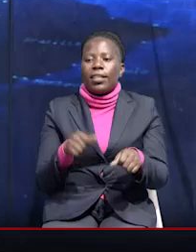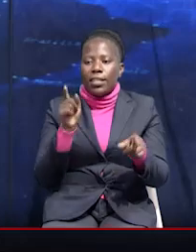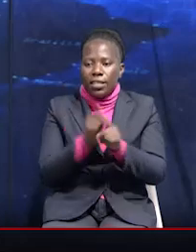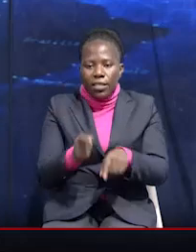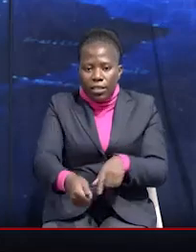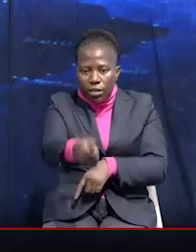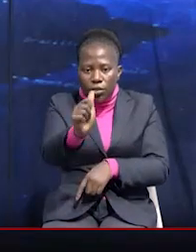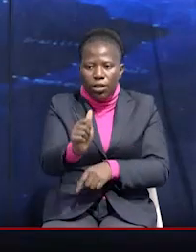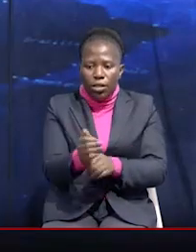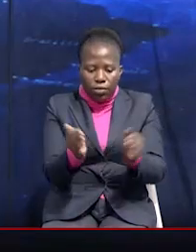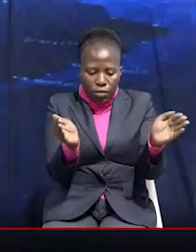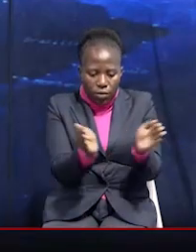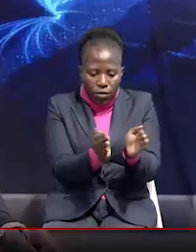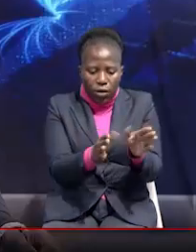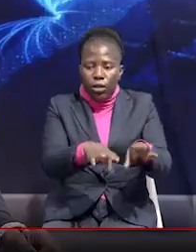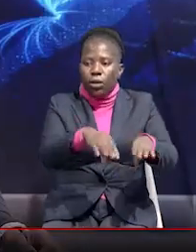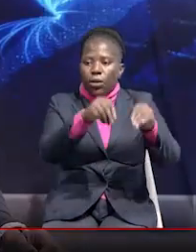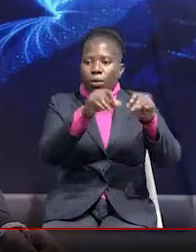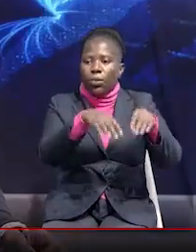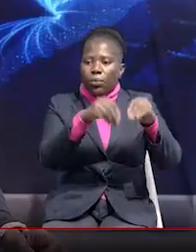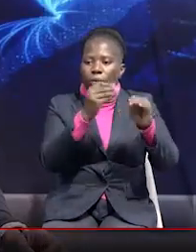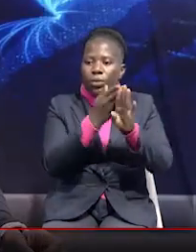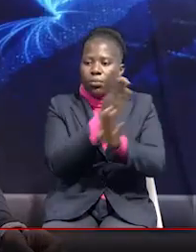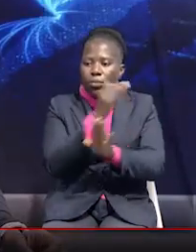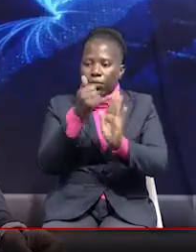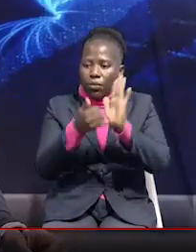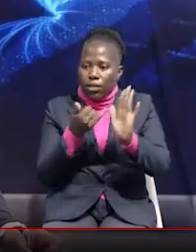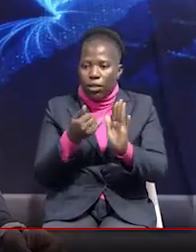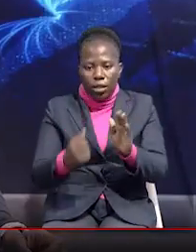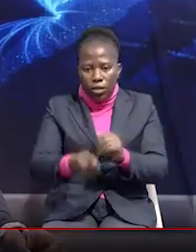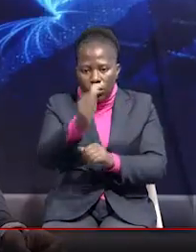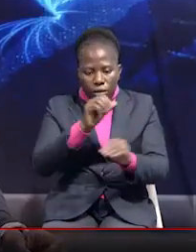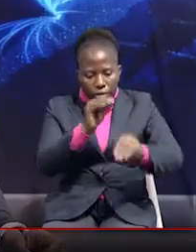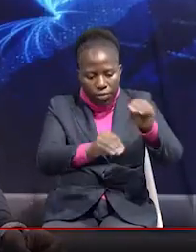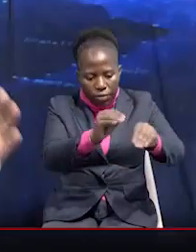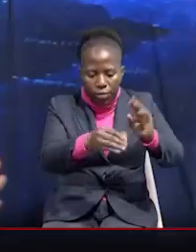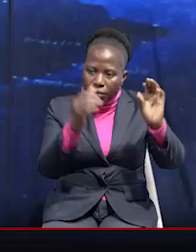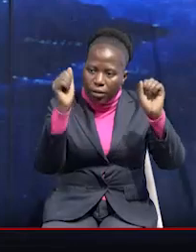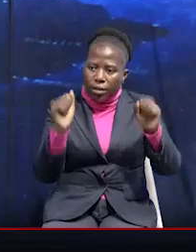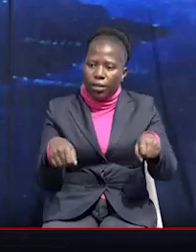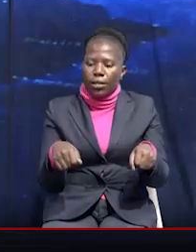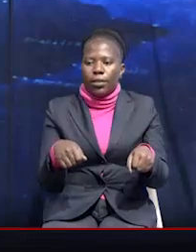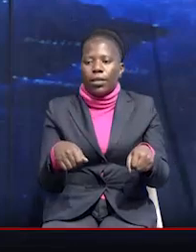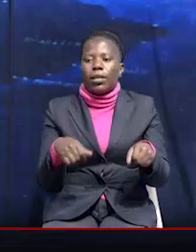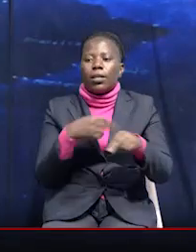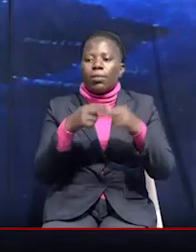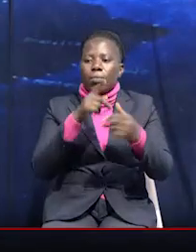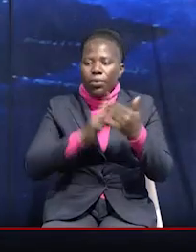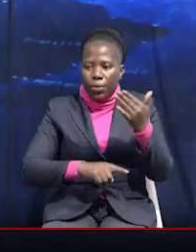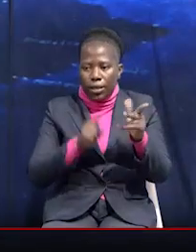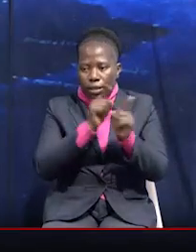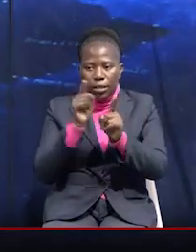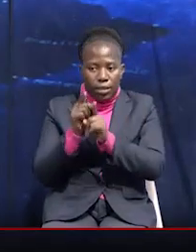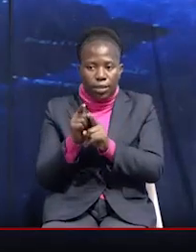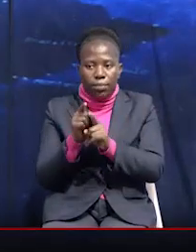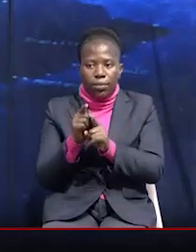capacity, please look for a small piece of land before January comes. You can do something out of that. So what I'm trying to say is that even in the midst of